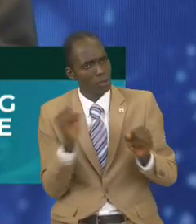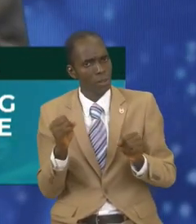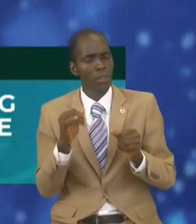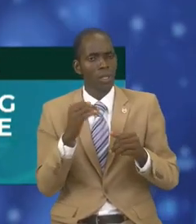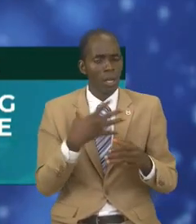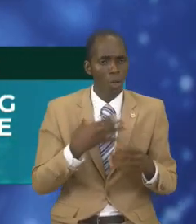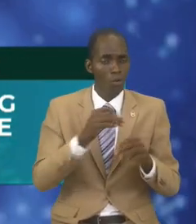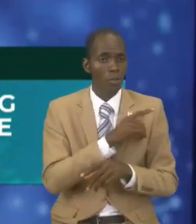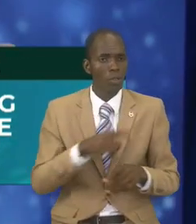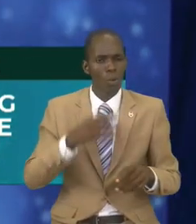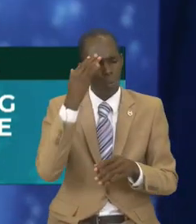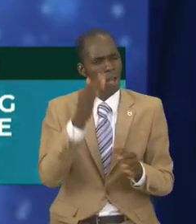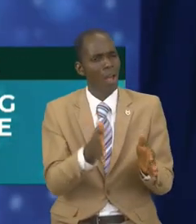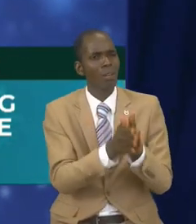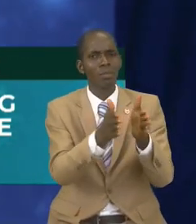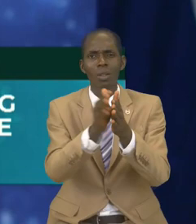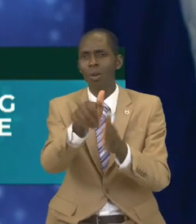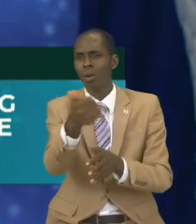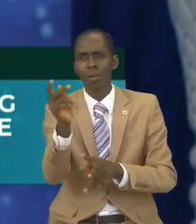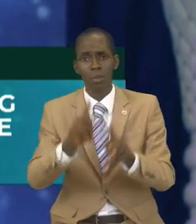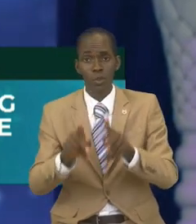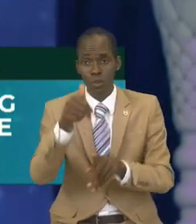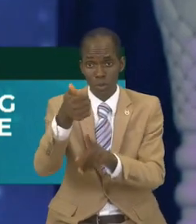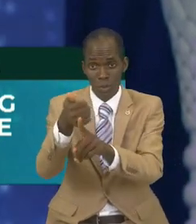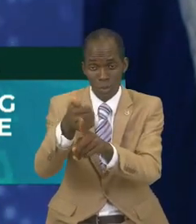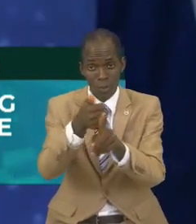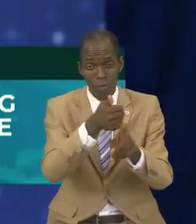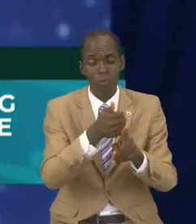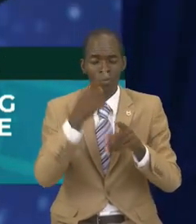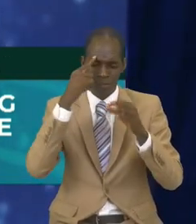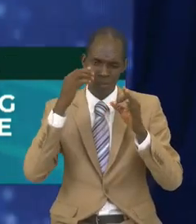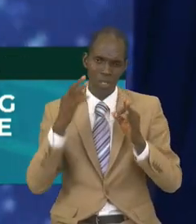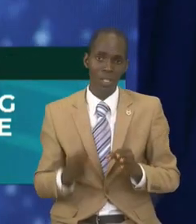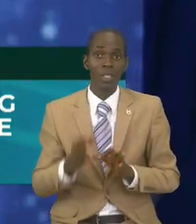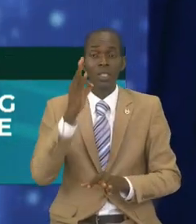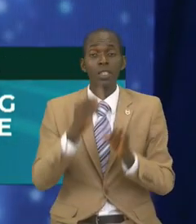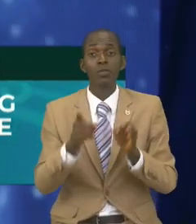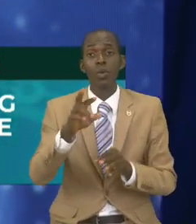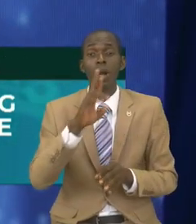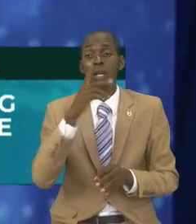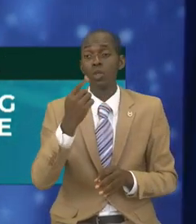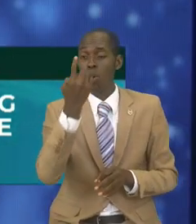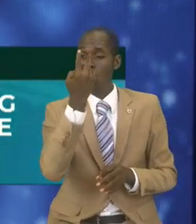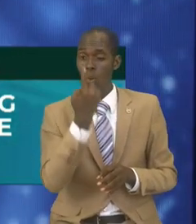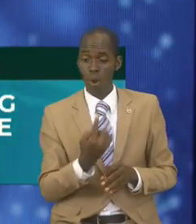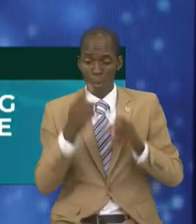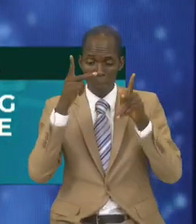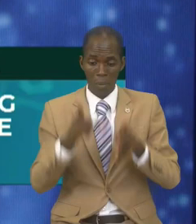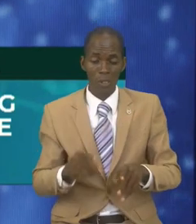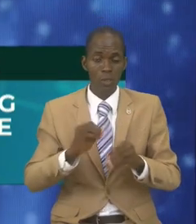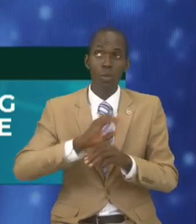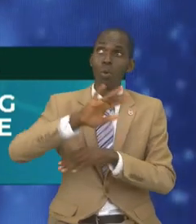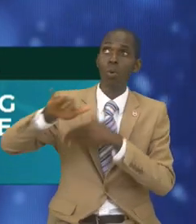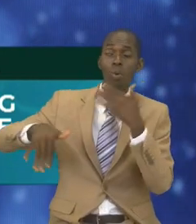the Lord? What are you asking them? Make up your mind. If you were the only person in the whole world,